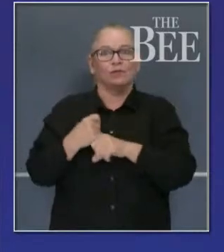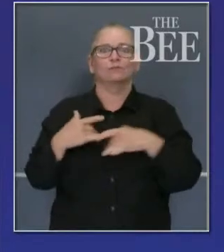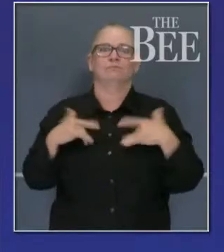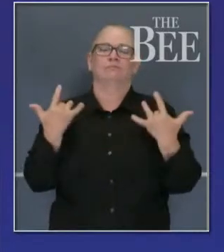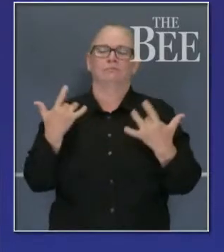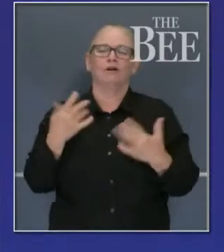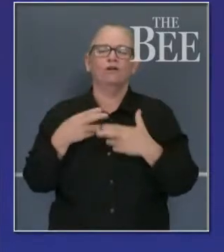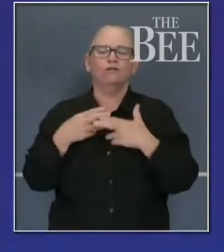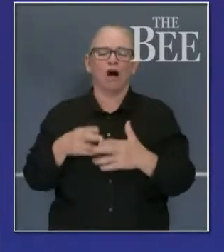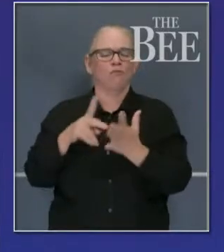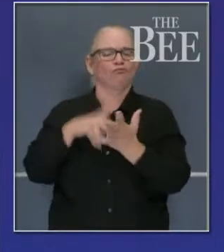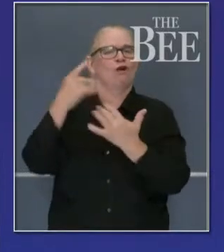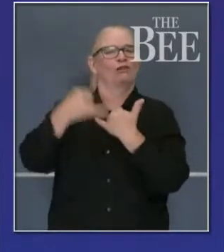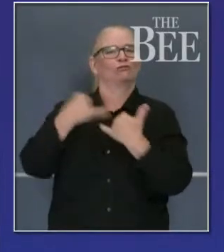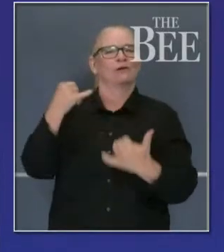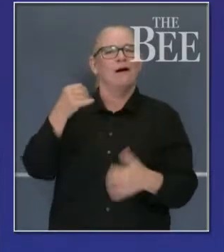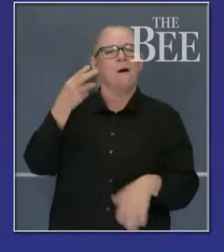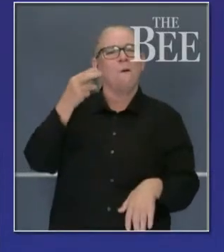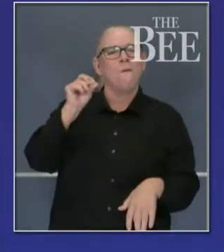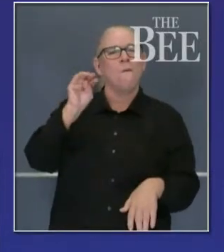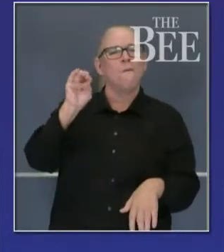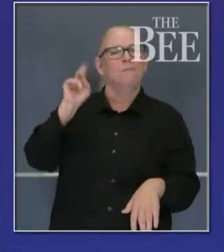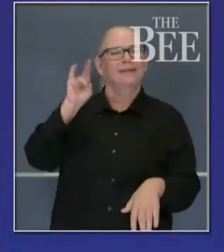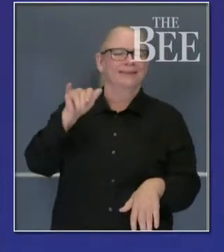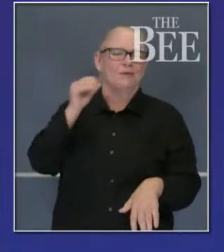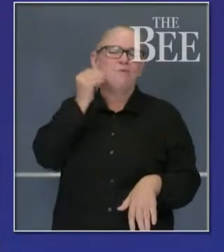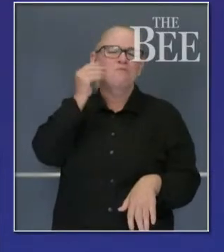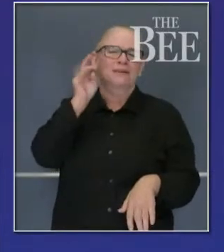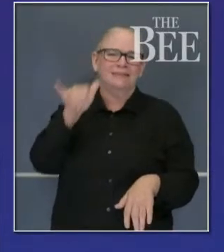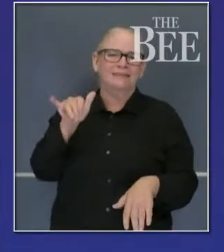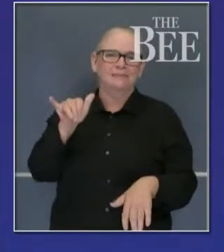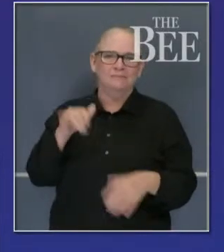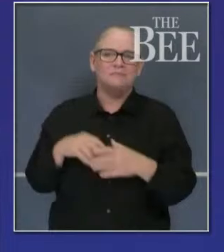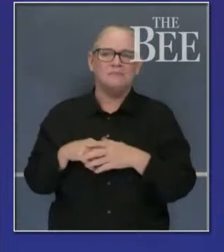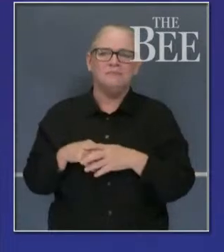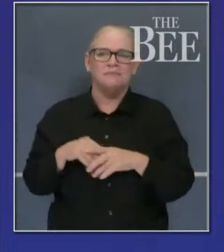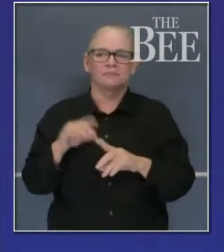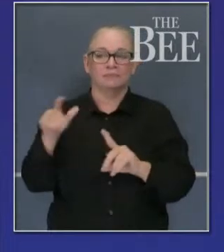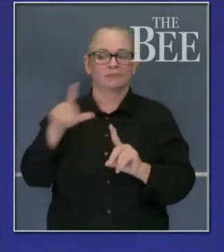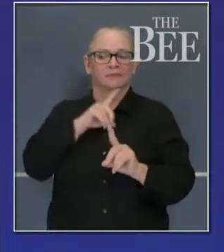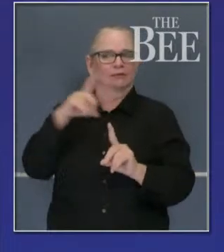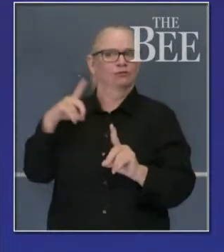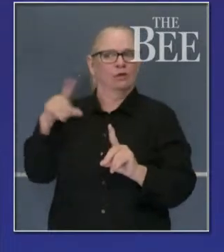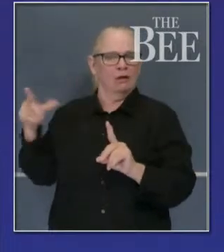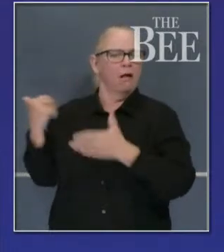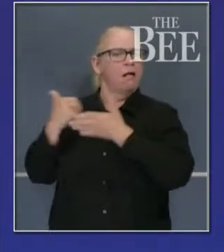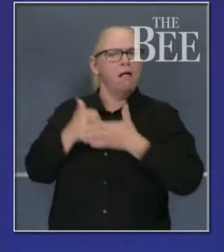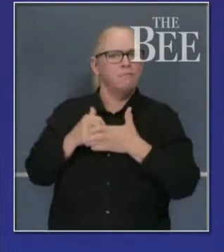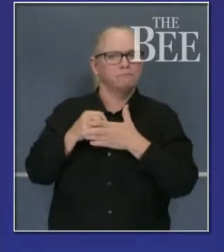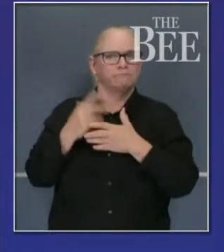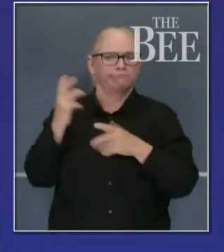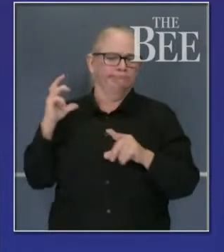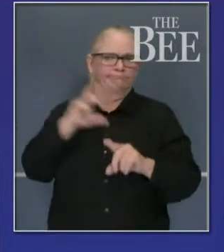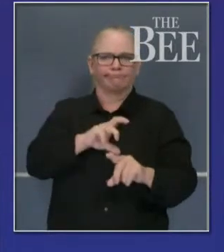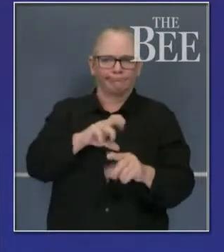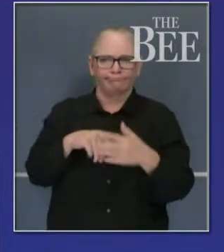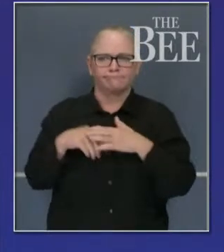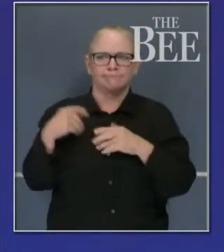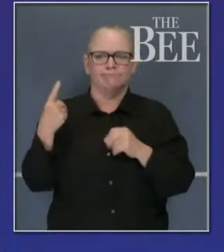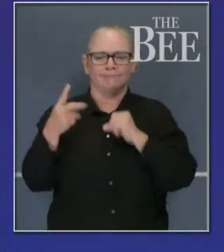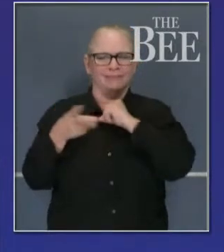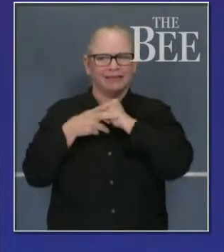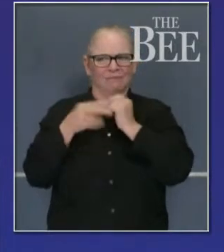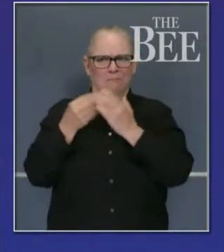Home Key, working with legislature, with their leadership. We were able to set aside some $600 million this